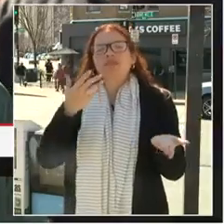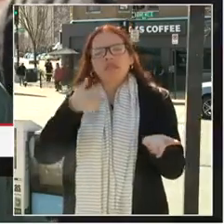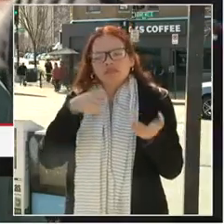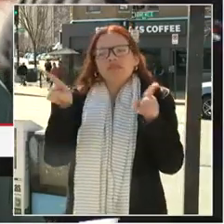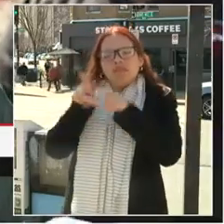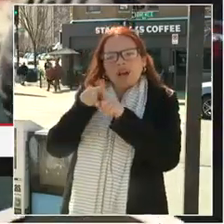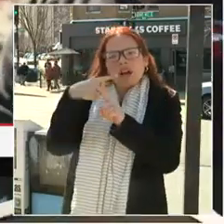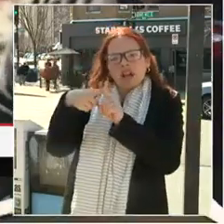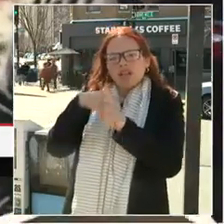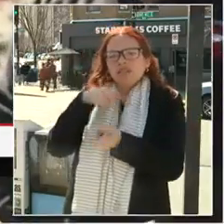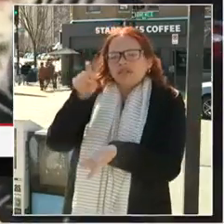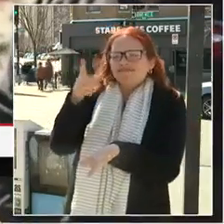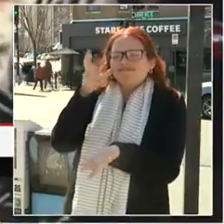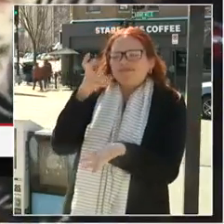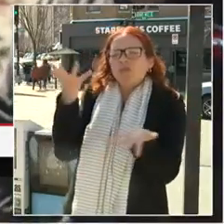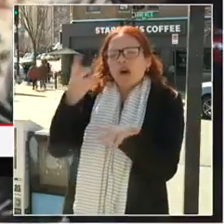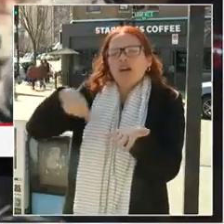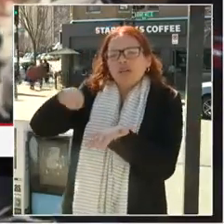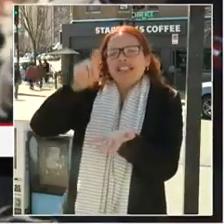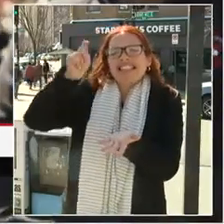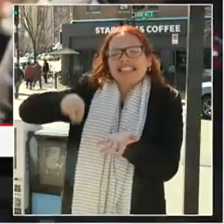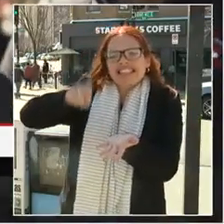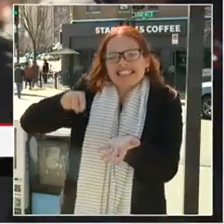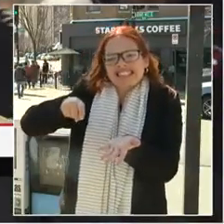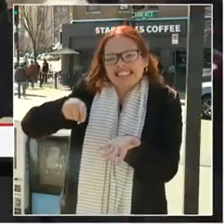Adams Morgan. Chief.